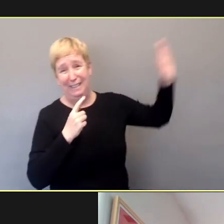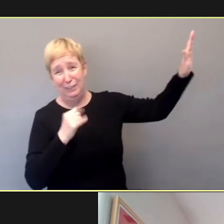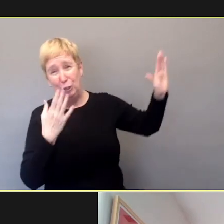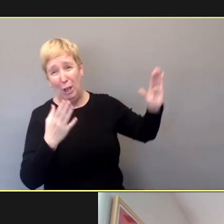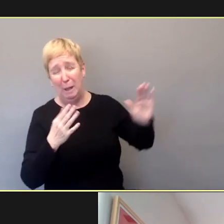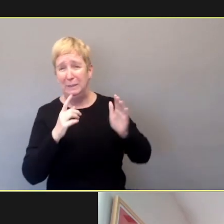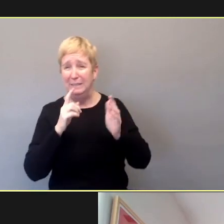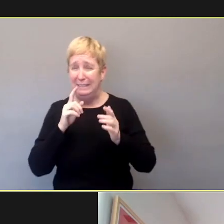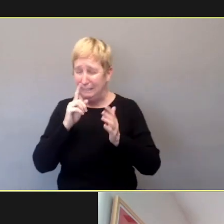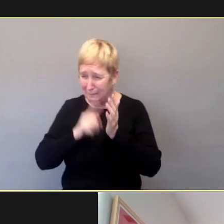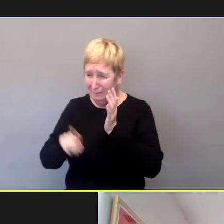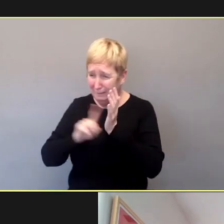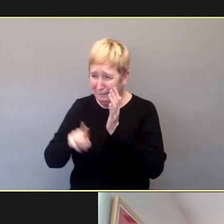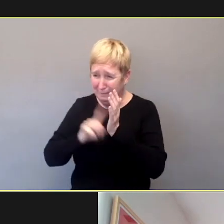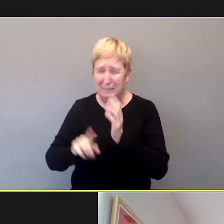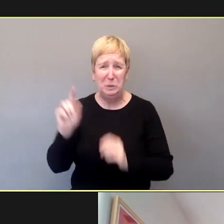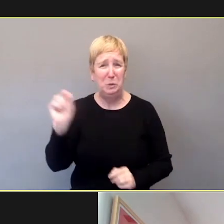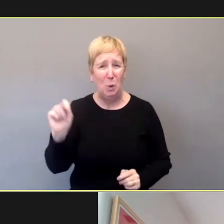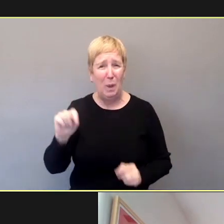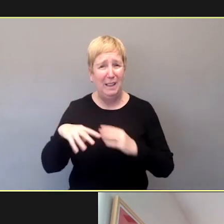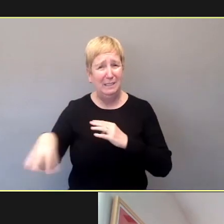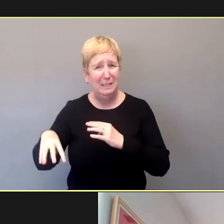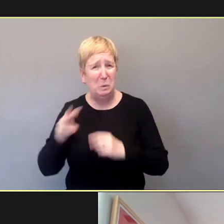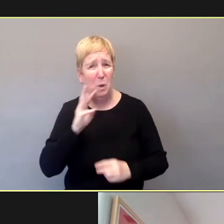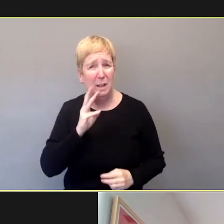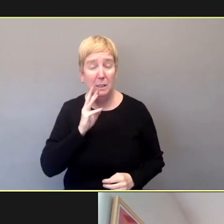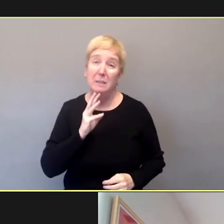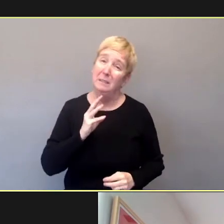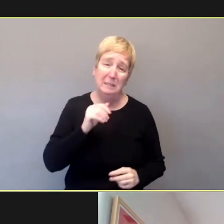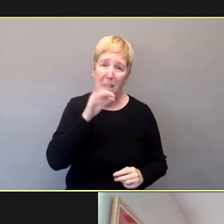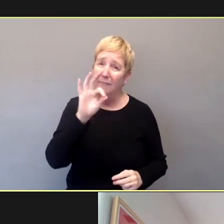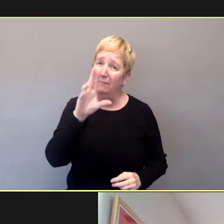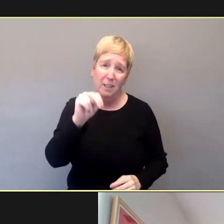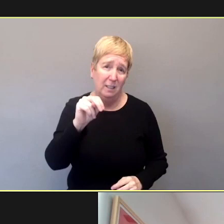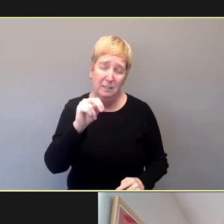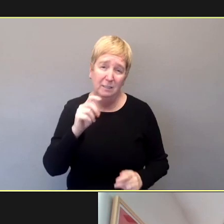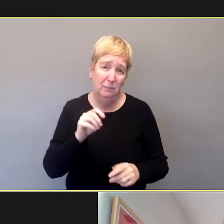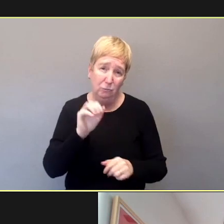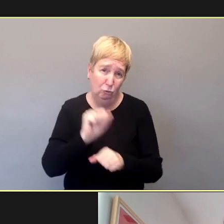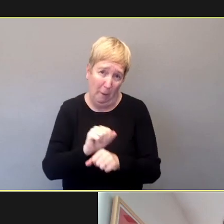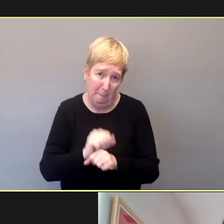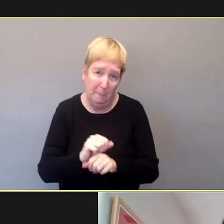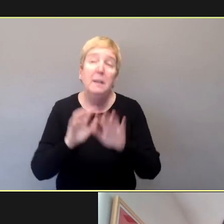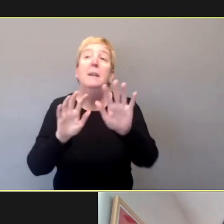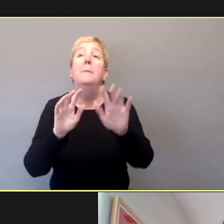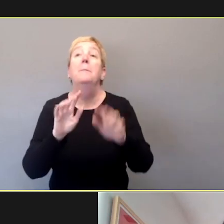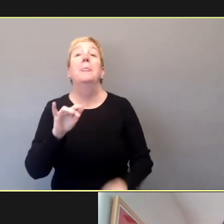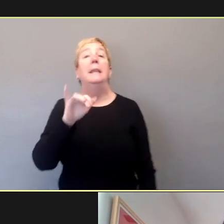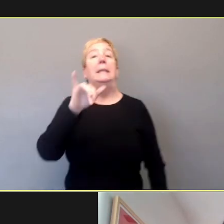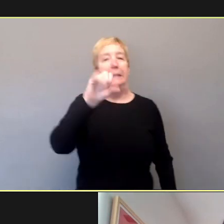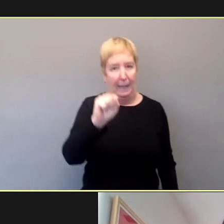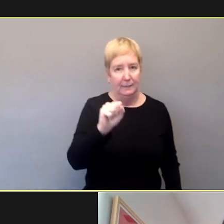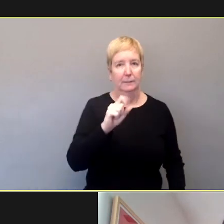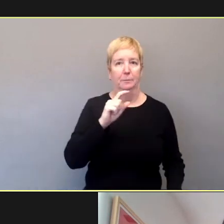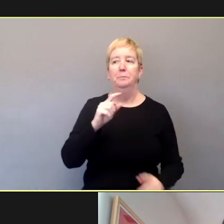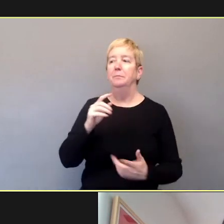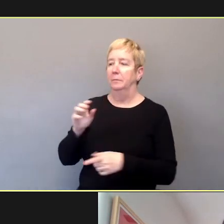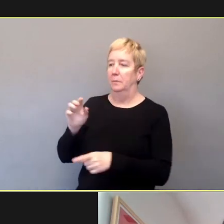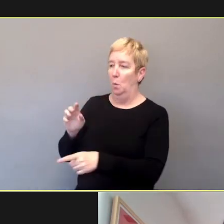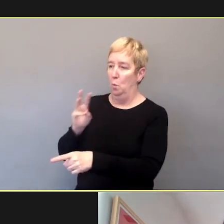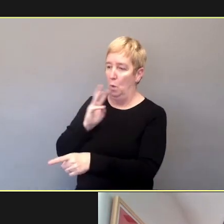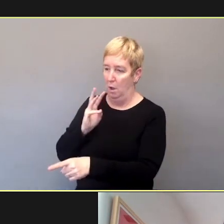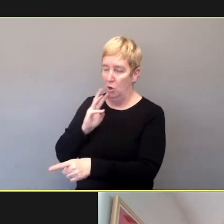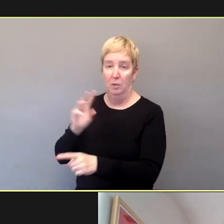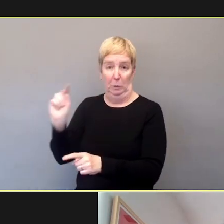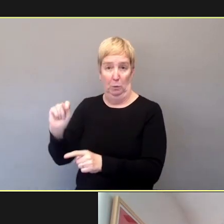COVID tests, but what we found was that absolutely wastewater indicates the presence of disease